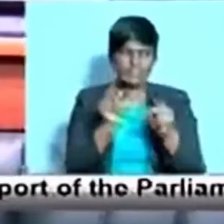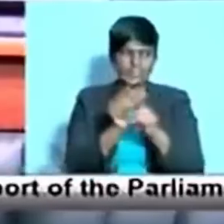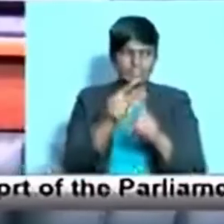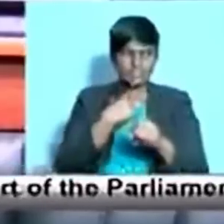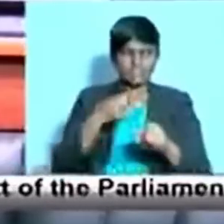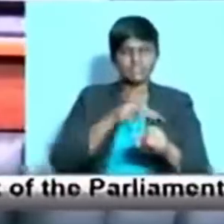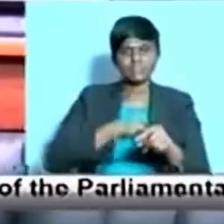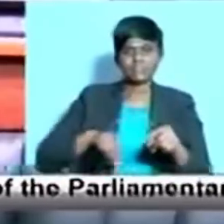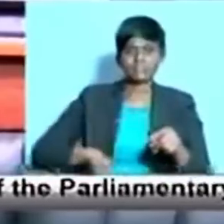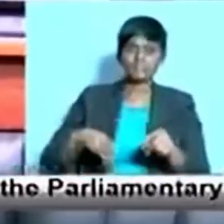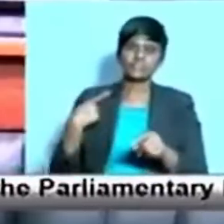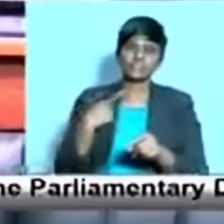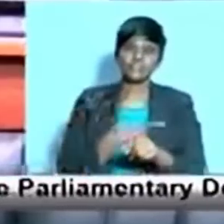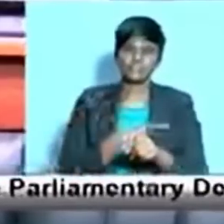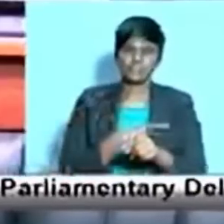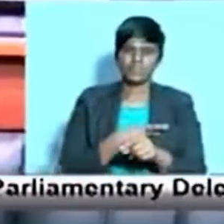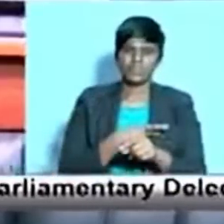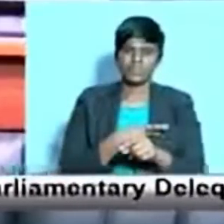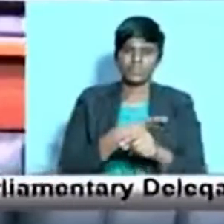of Parliament